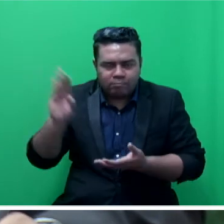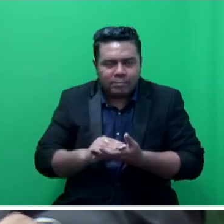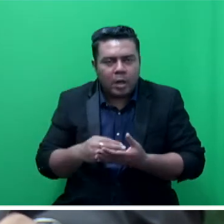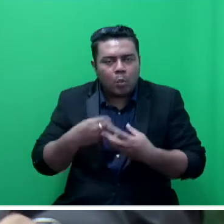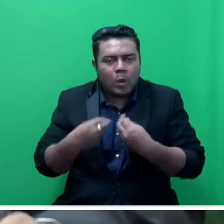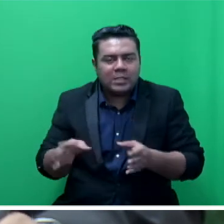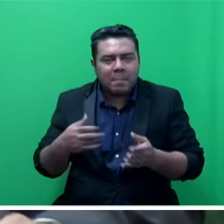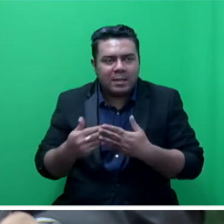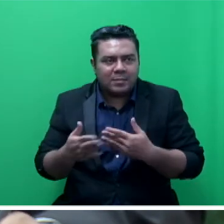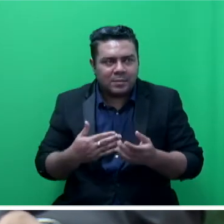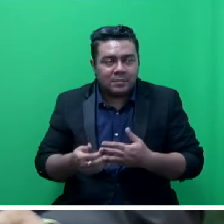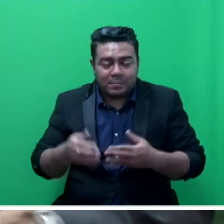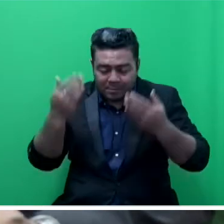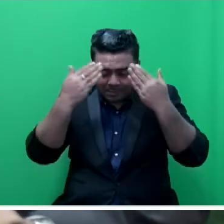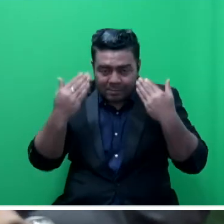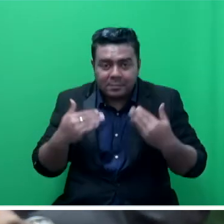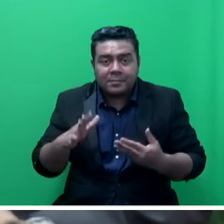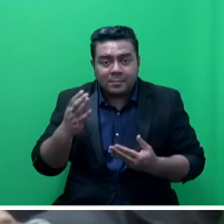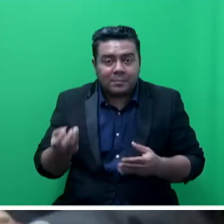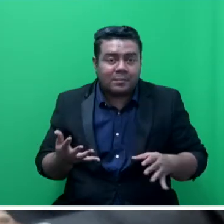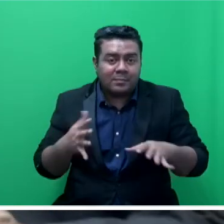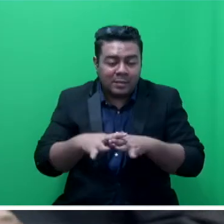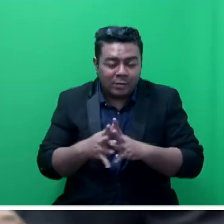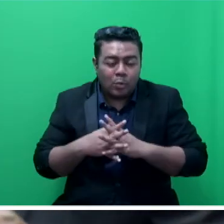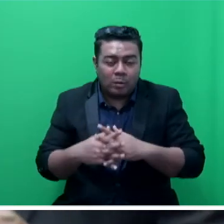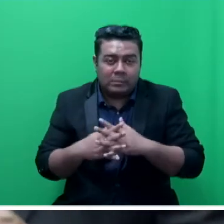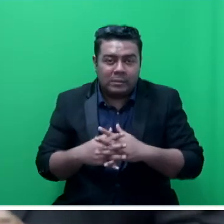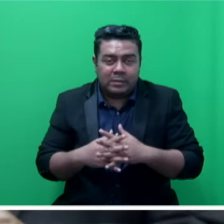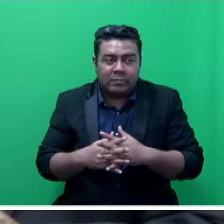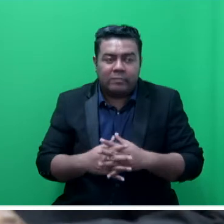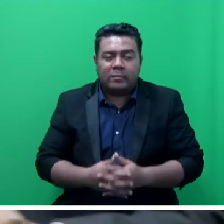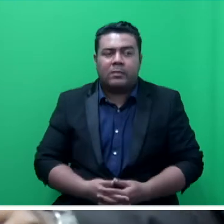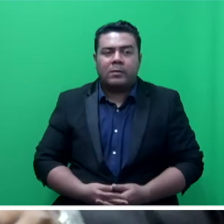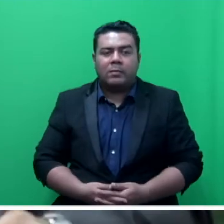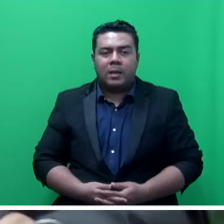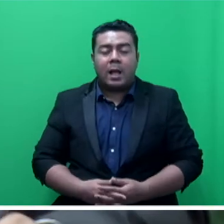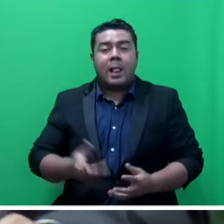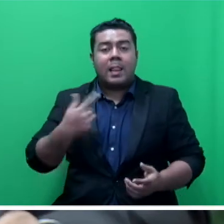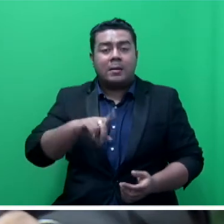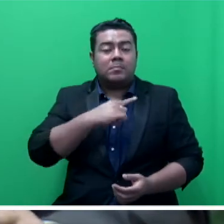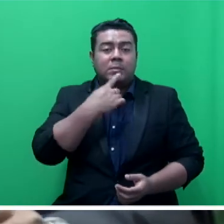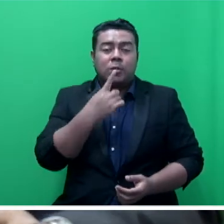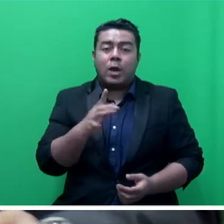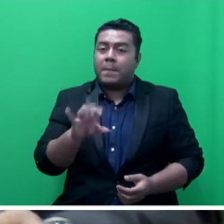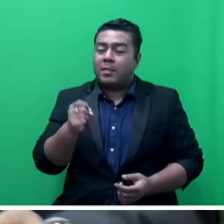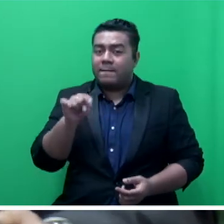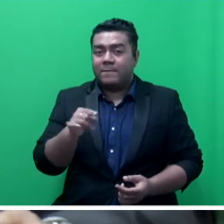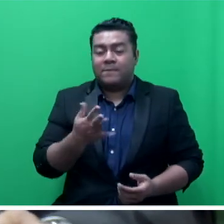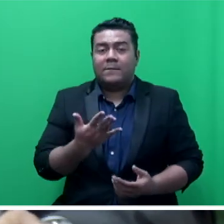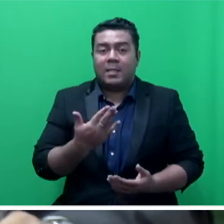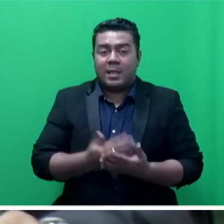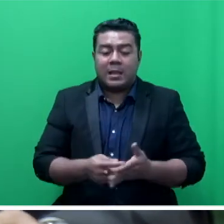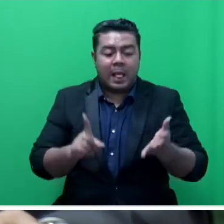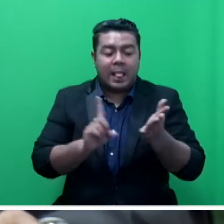management. Mr. Speaker, sir, on overcrowding, let me highlight the fact that